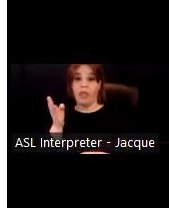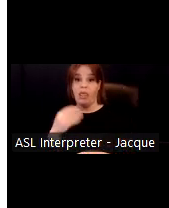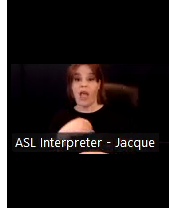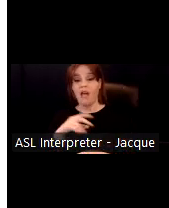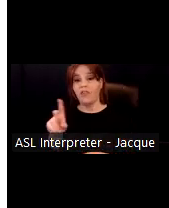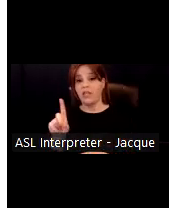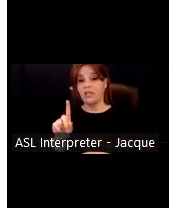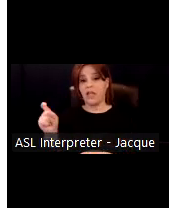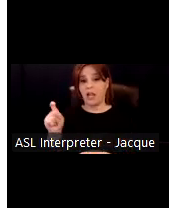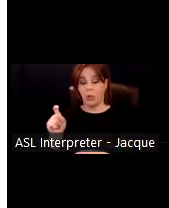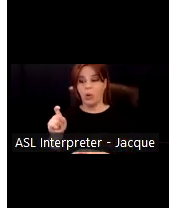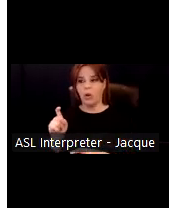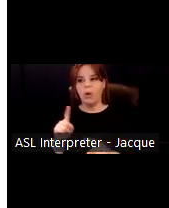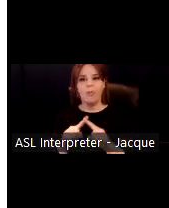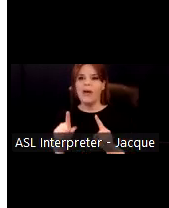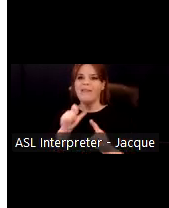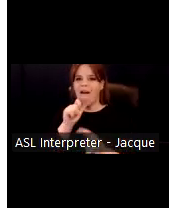diagnosis with, but not all will.